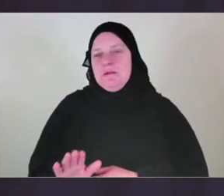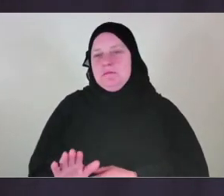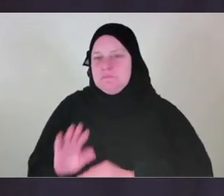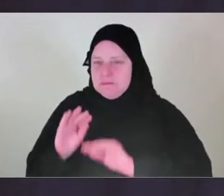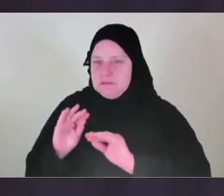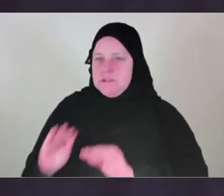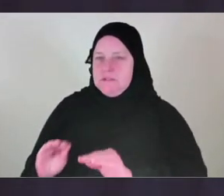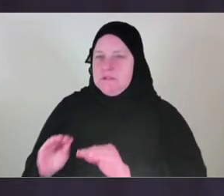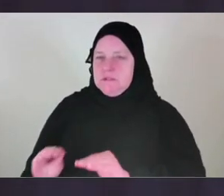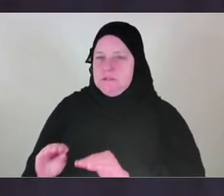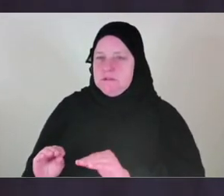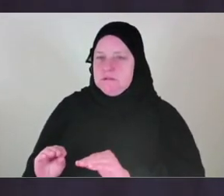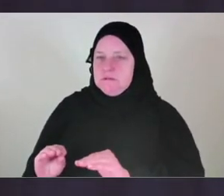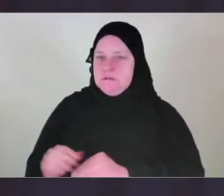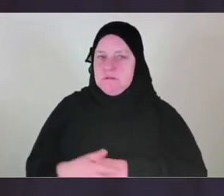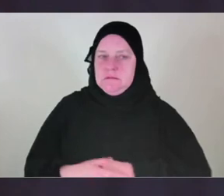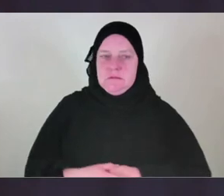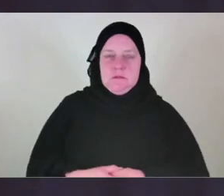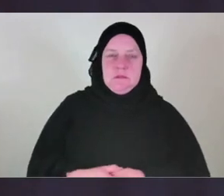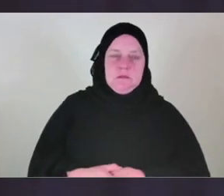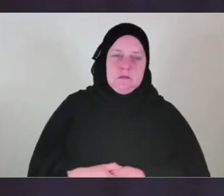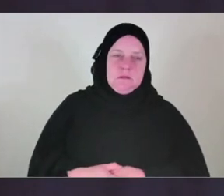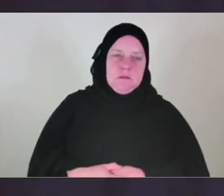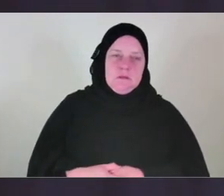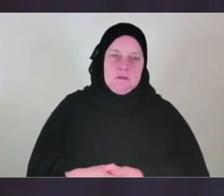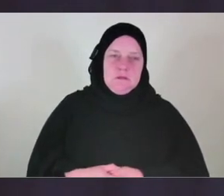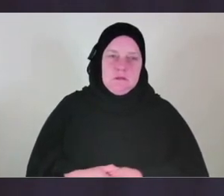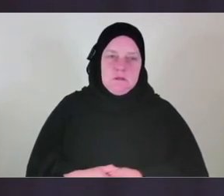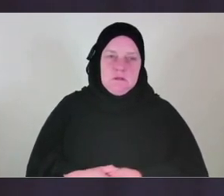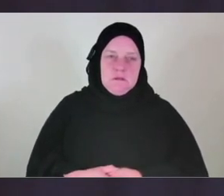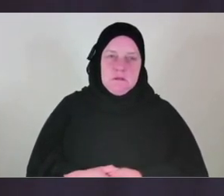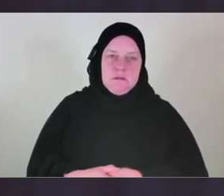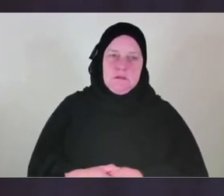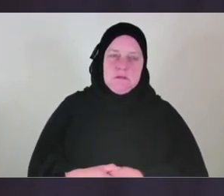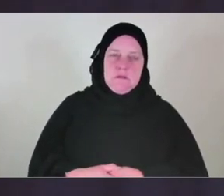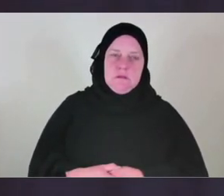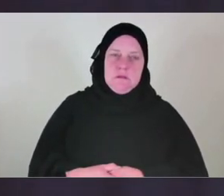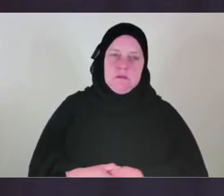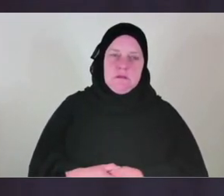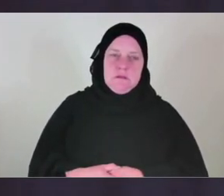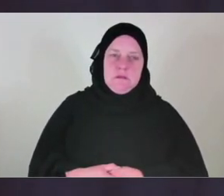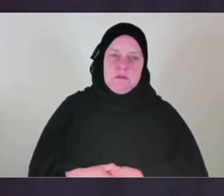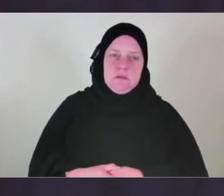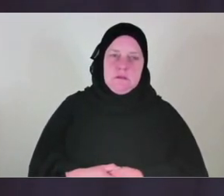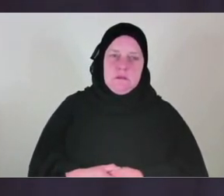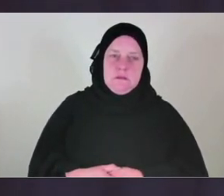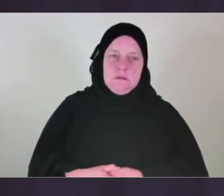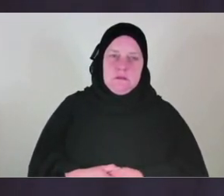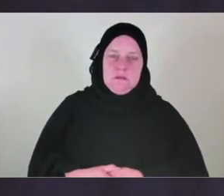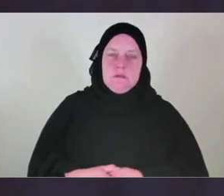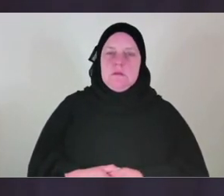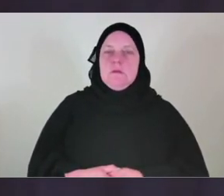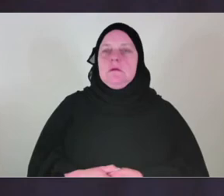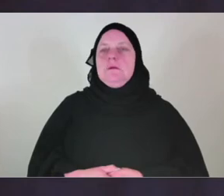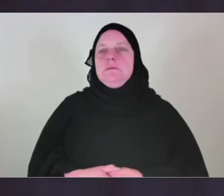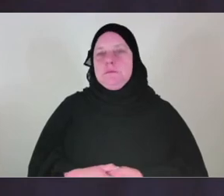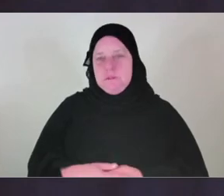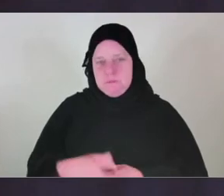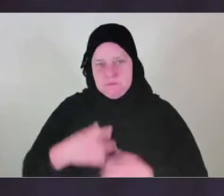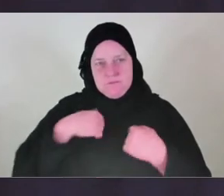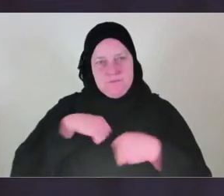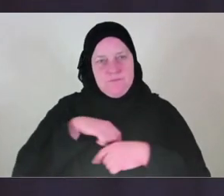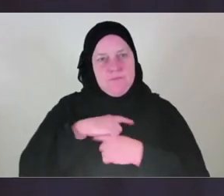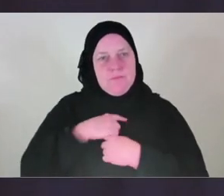dua after the majlis. We ask Allah Azza wa Jal to accept all of your actions bi barakat salat